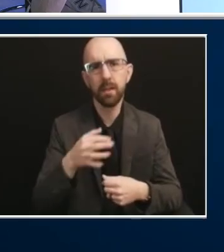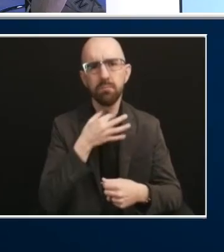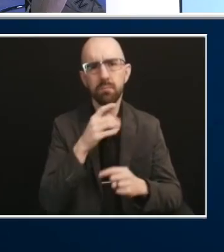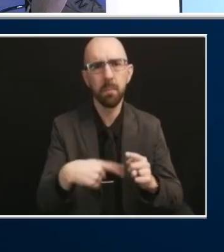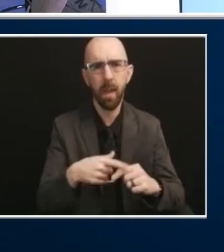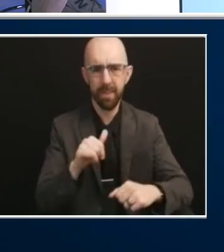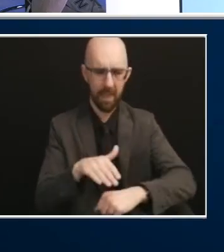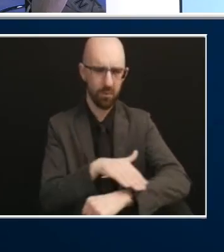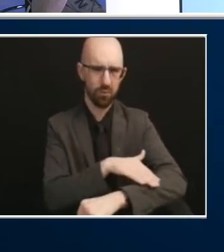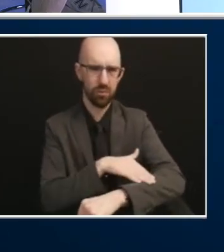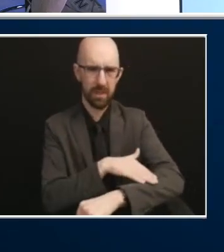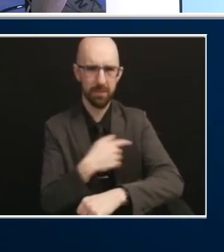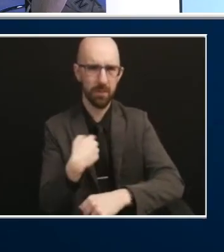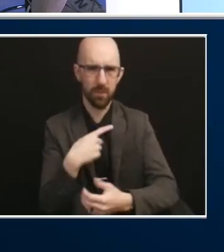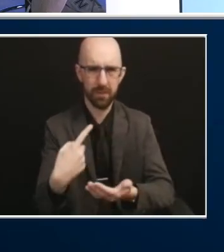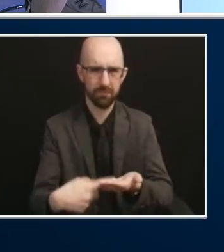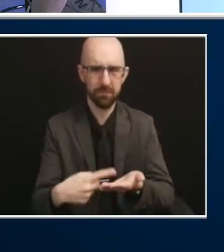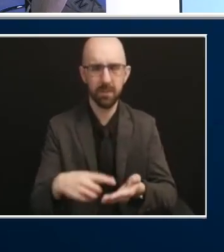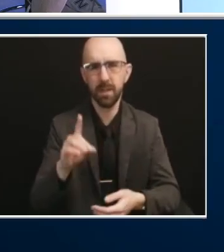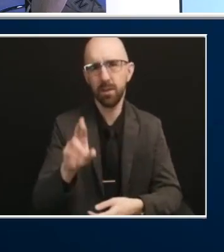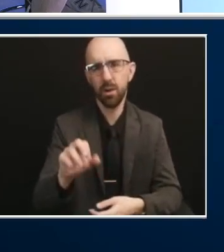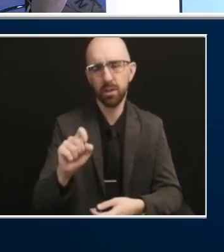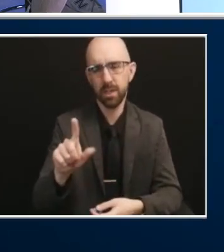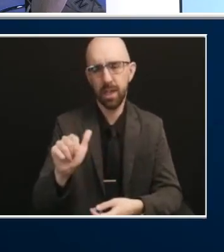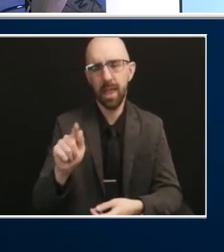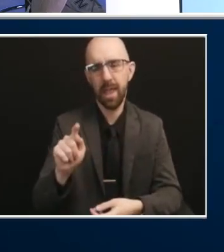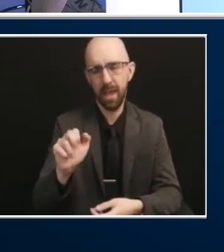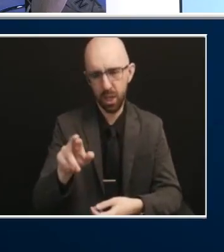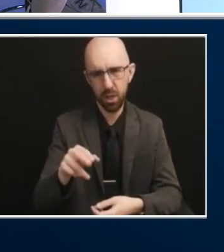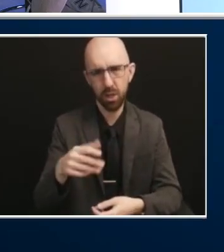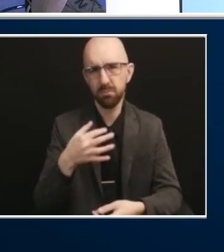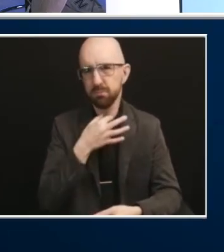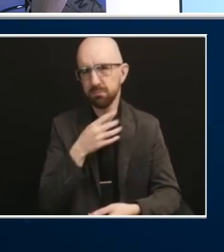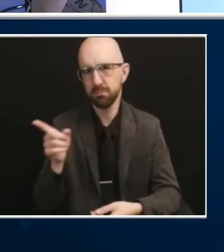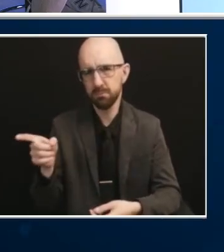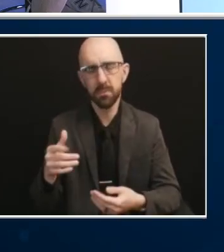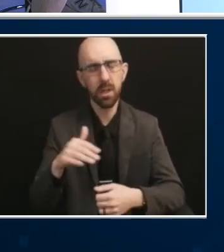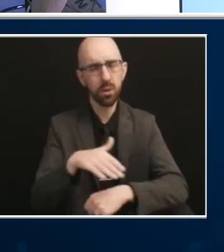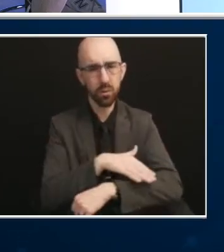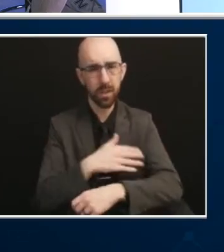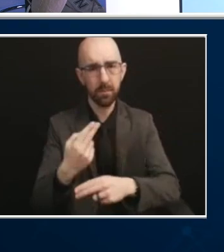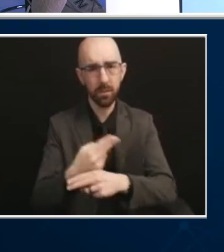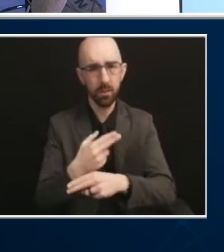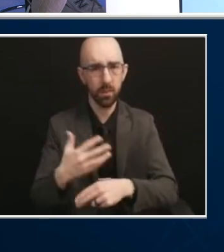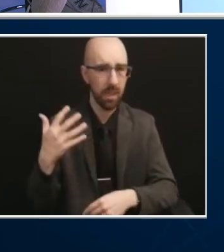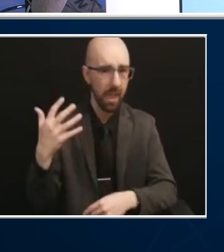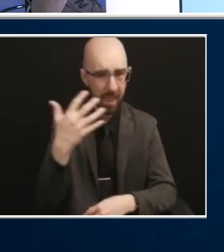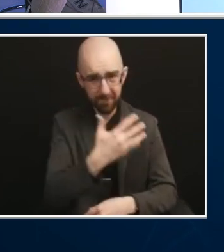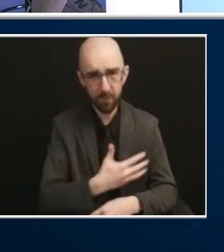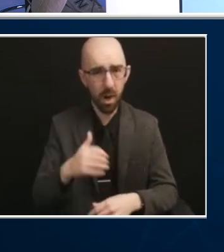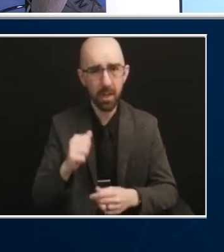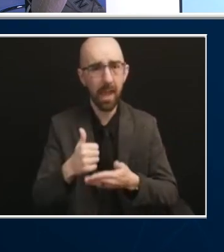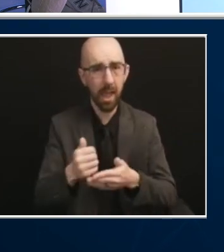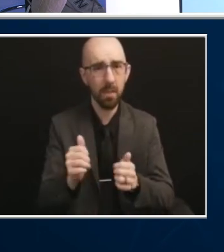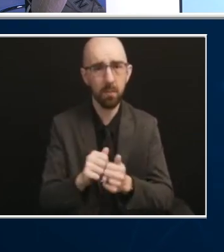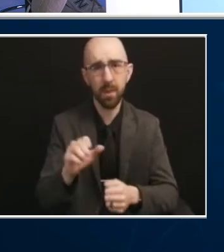about, Dr. Slater. She wants to know, is the cream used everywhere, and does it help with scarring?